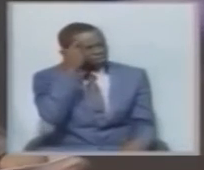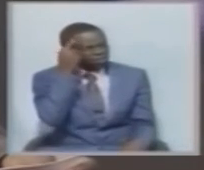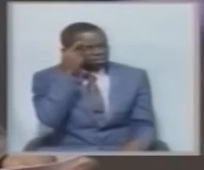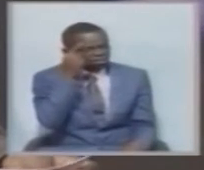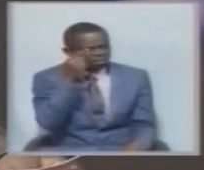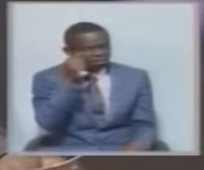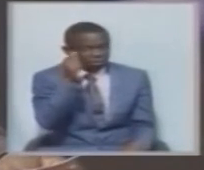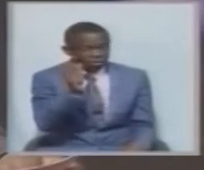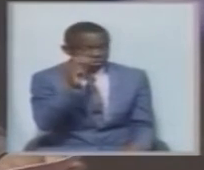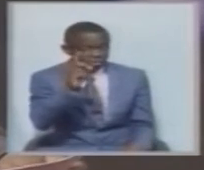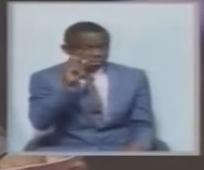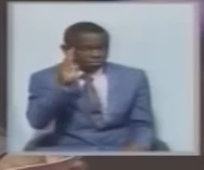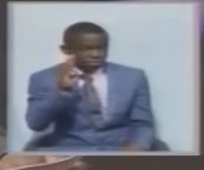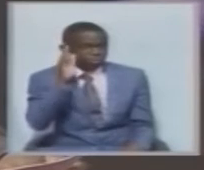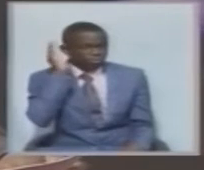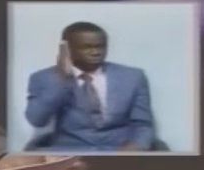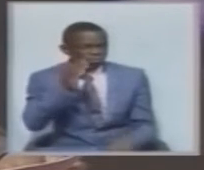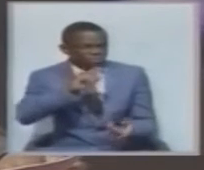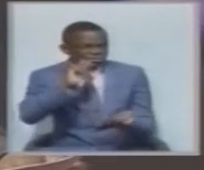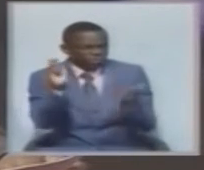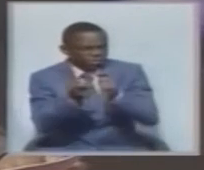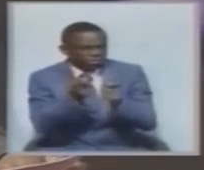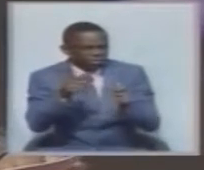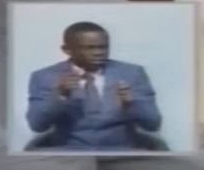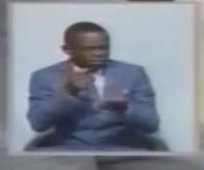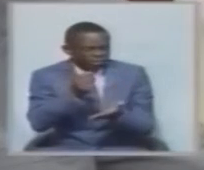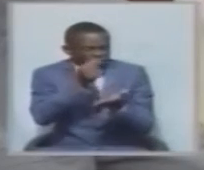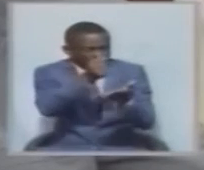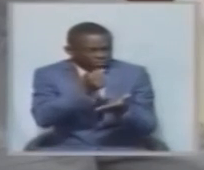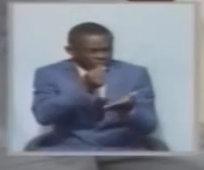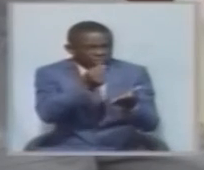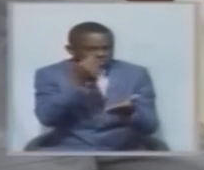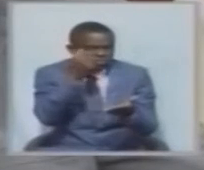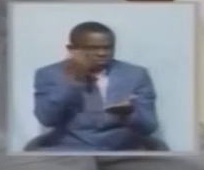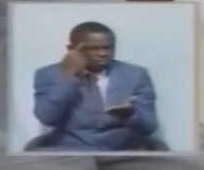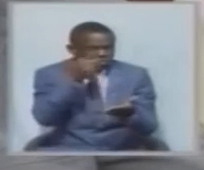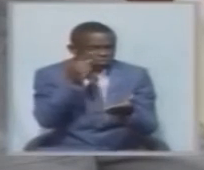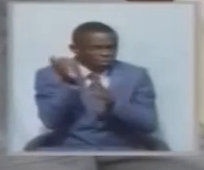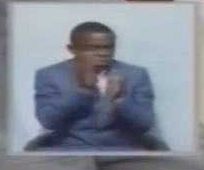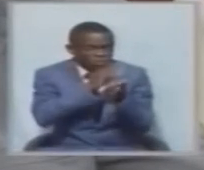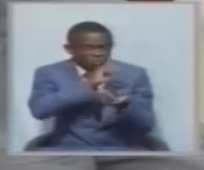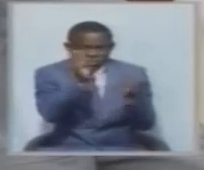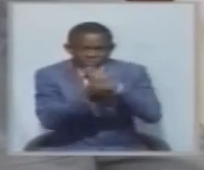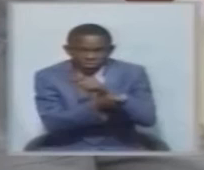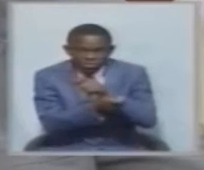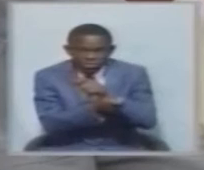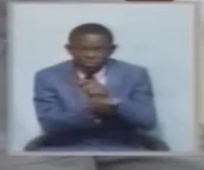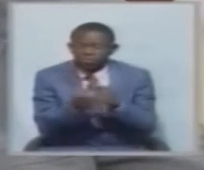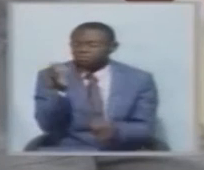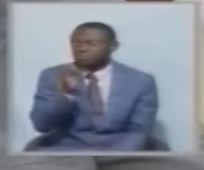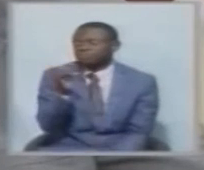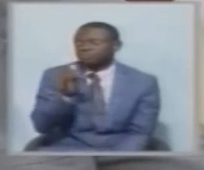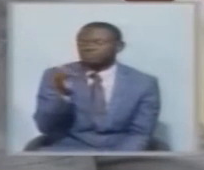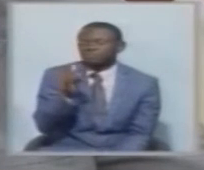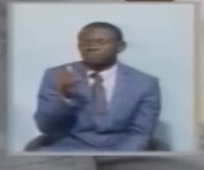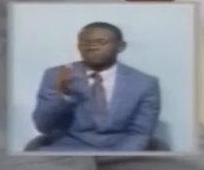to move towards energy and climate change? Well, definitely there has to, because if you look